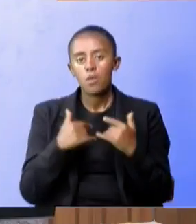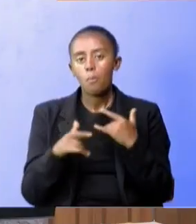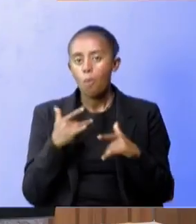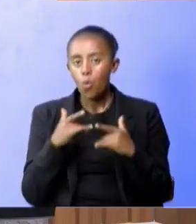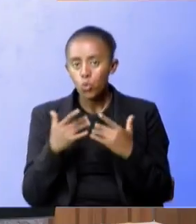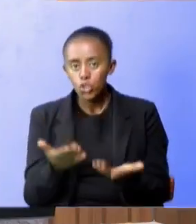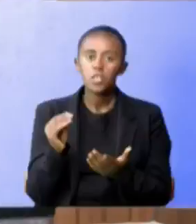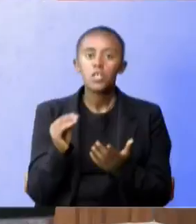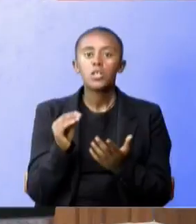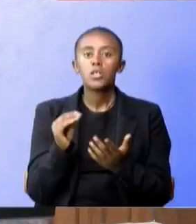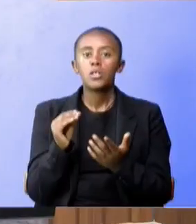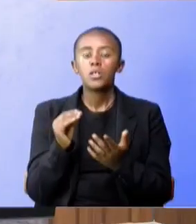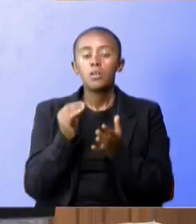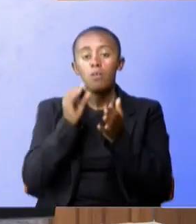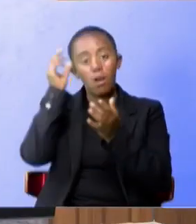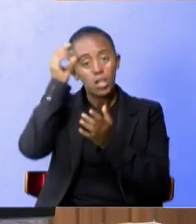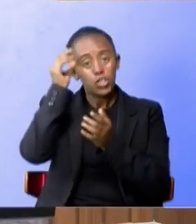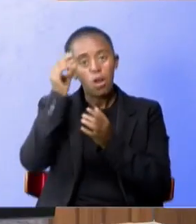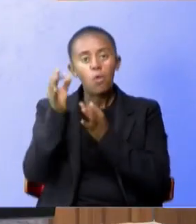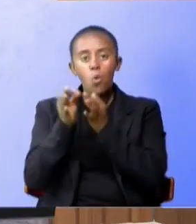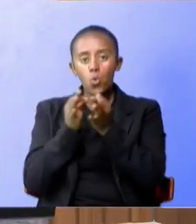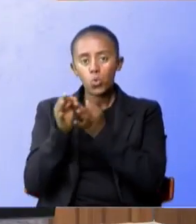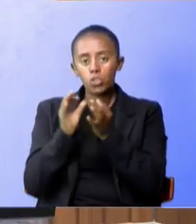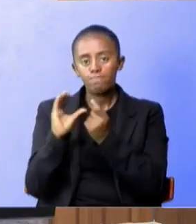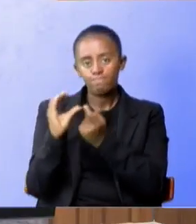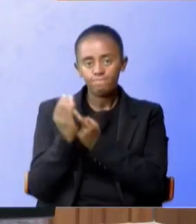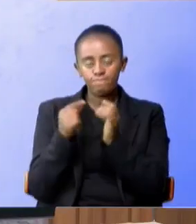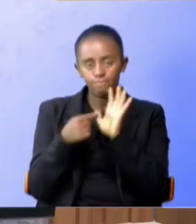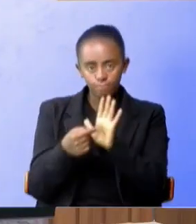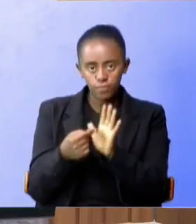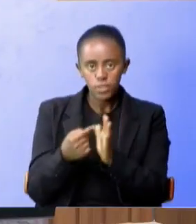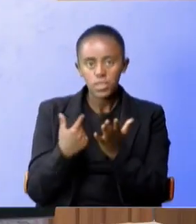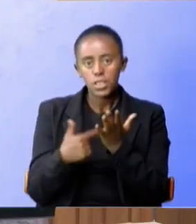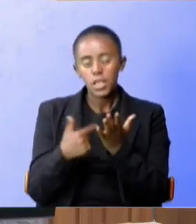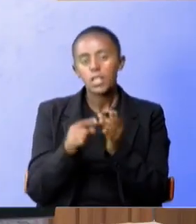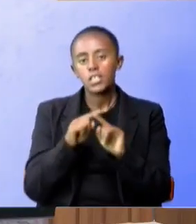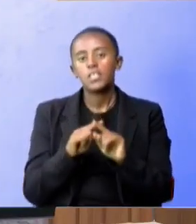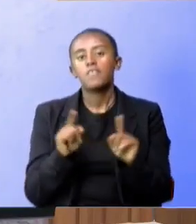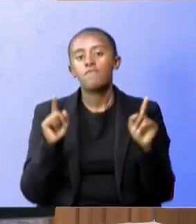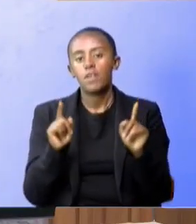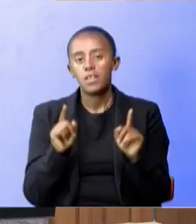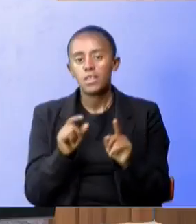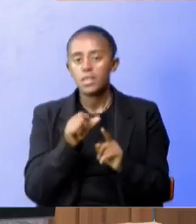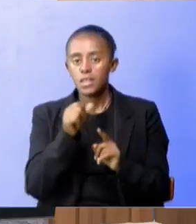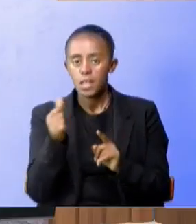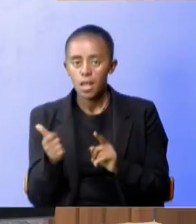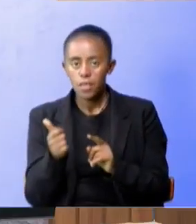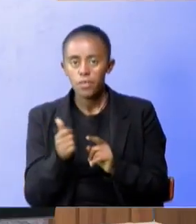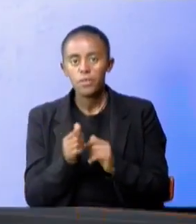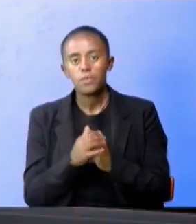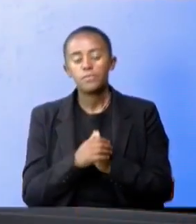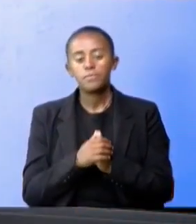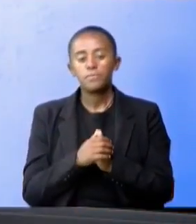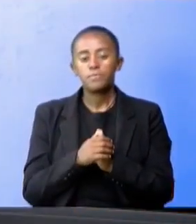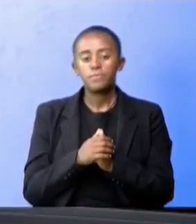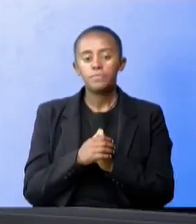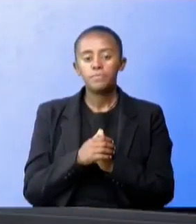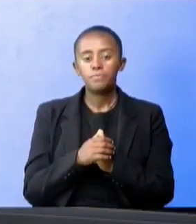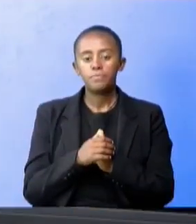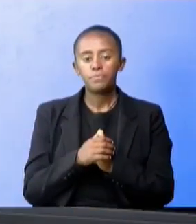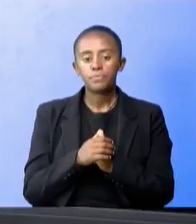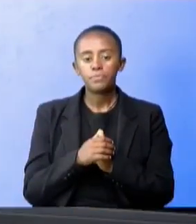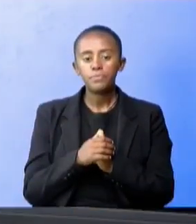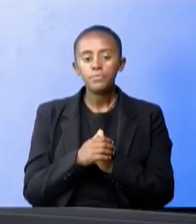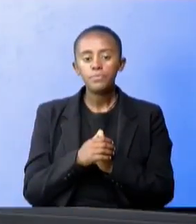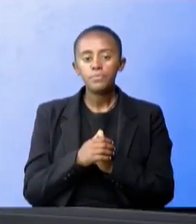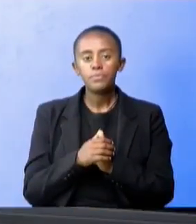emotion and cultural connotations. And that is how it is different. The other is, these are